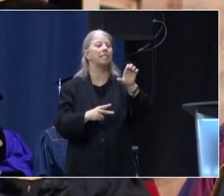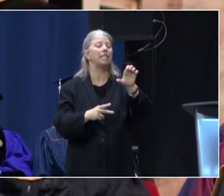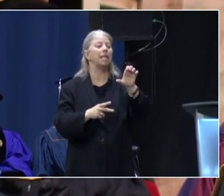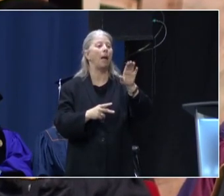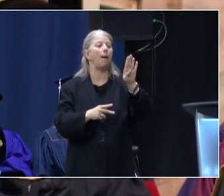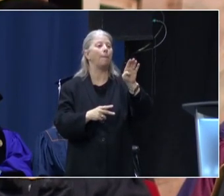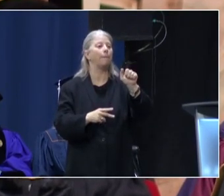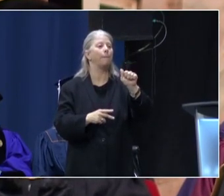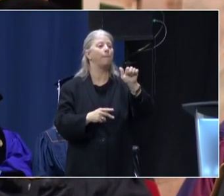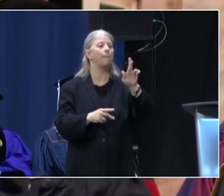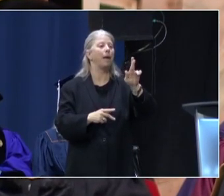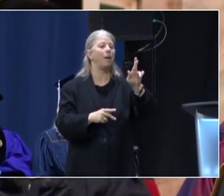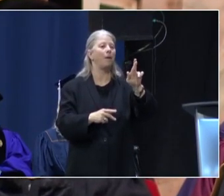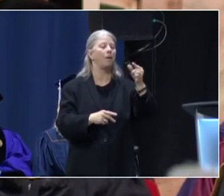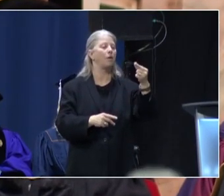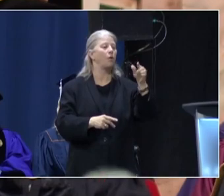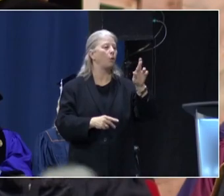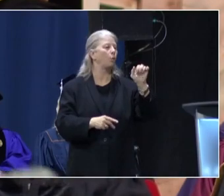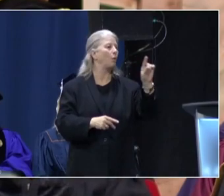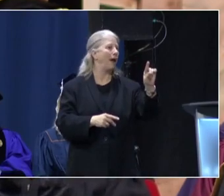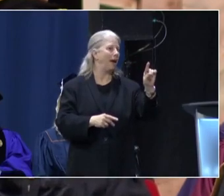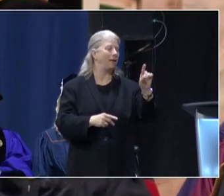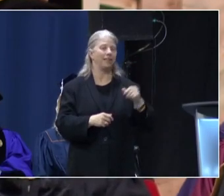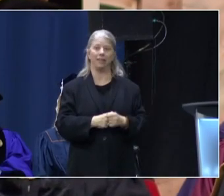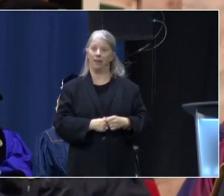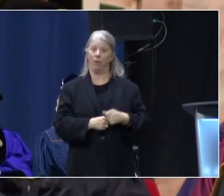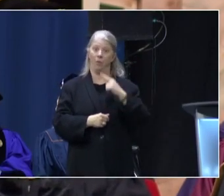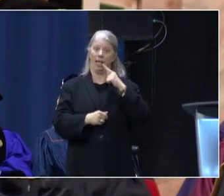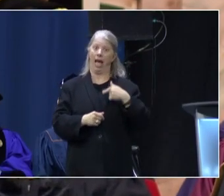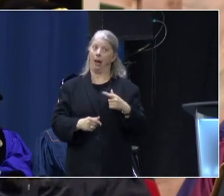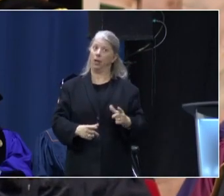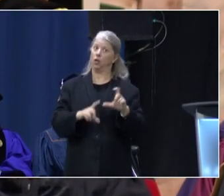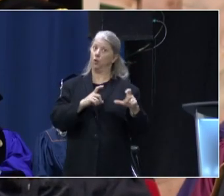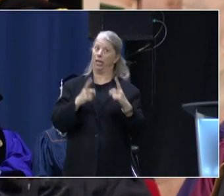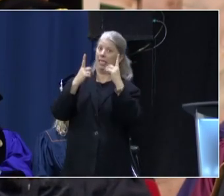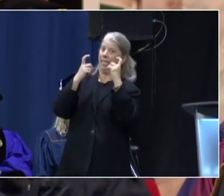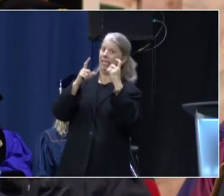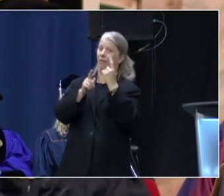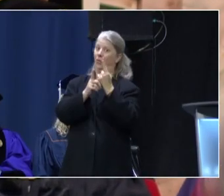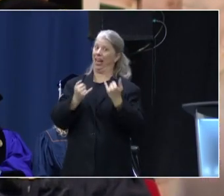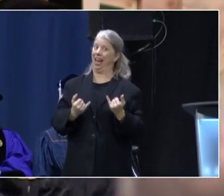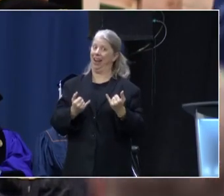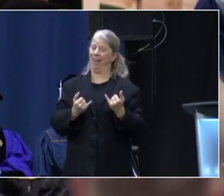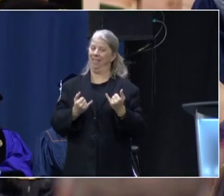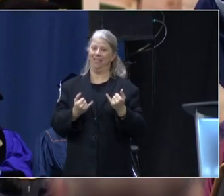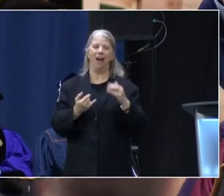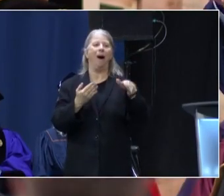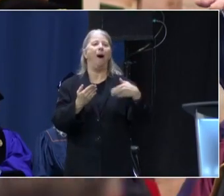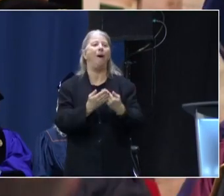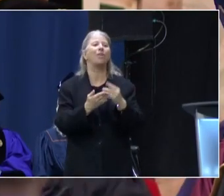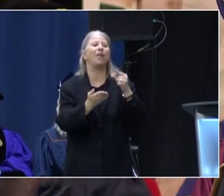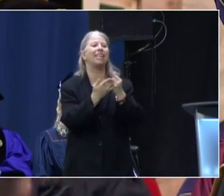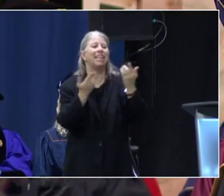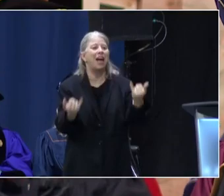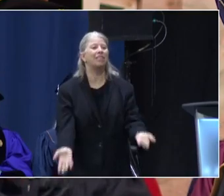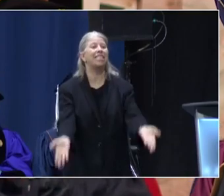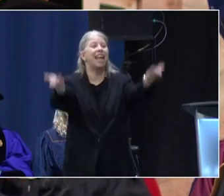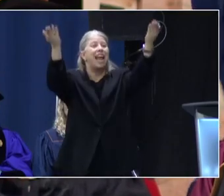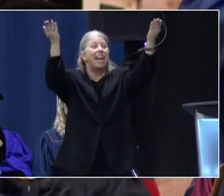UNCBearGrad. In fact, I'm gonna take a selfie right now. Will all of the graduates please